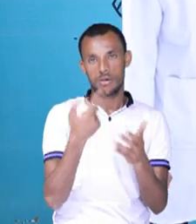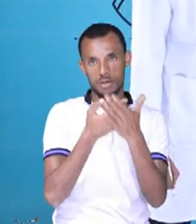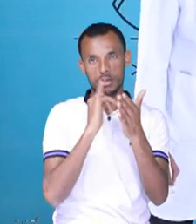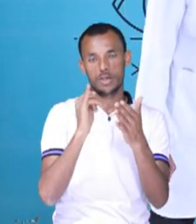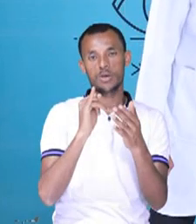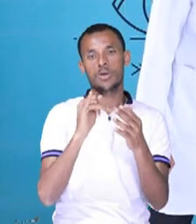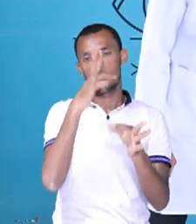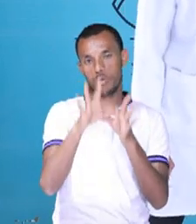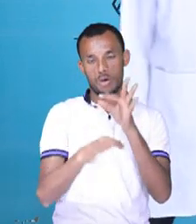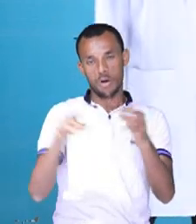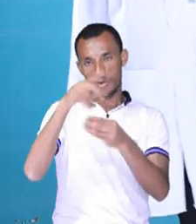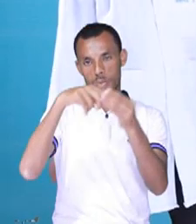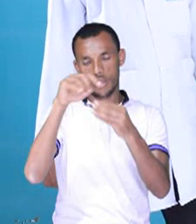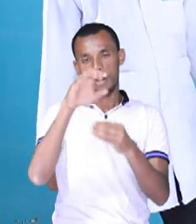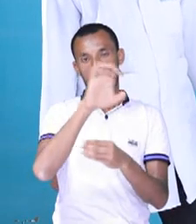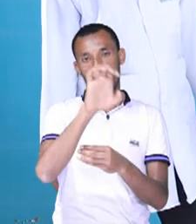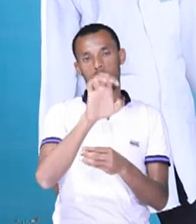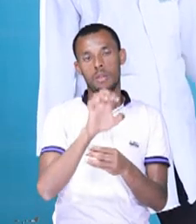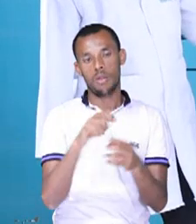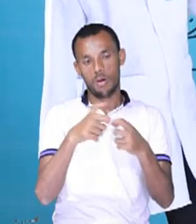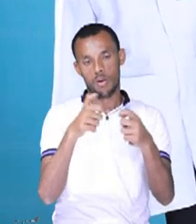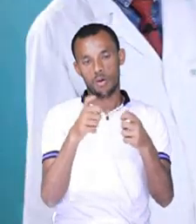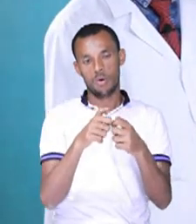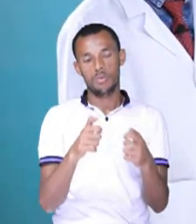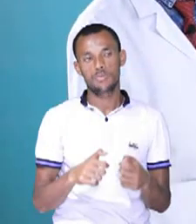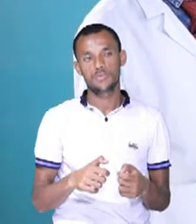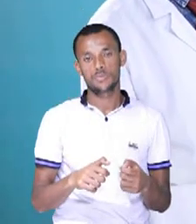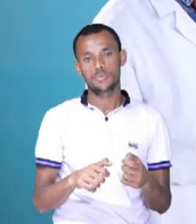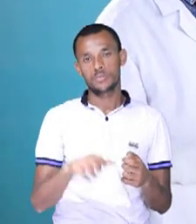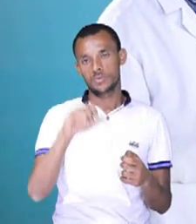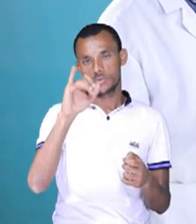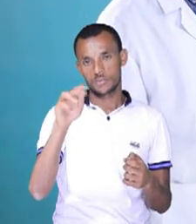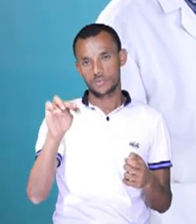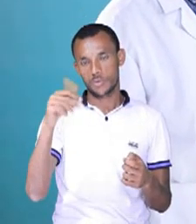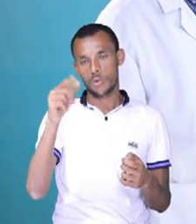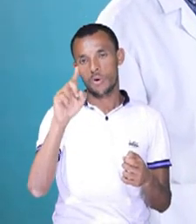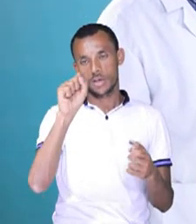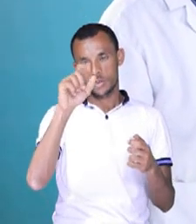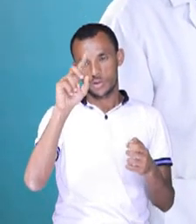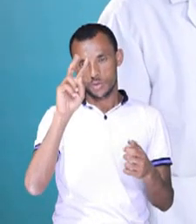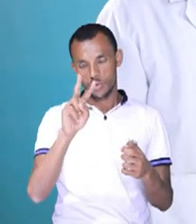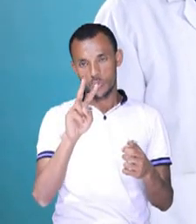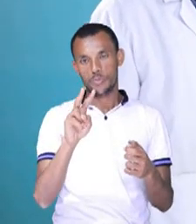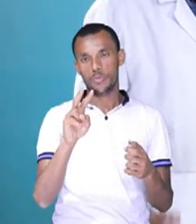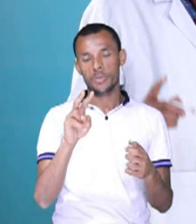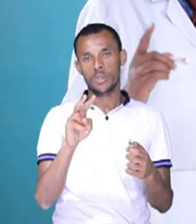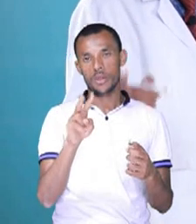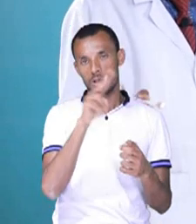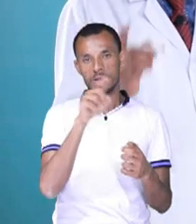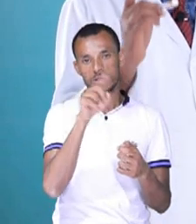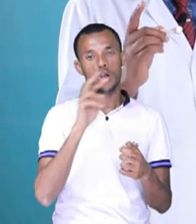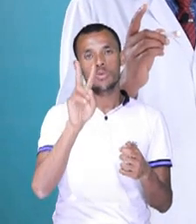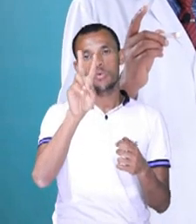This is the molecular orbital electron configuration. Sigma 1s2, sigma star 1s2. Remember, there are two